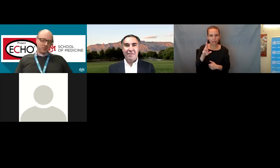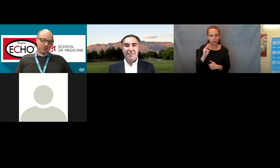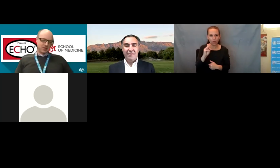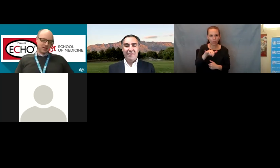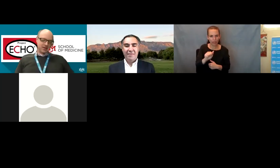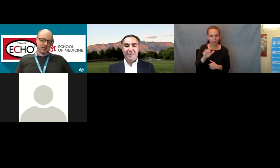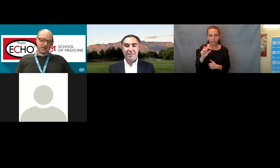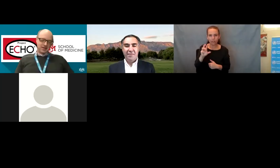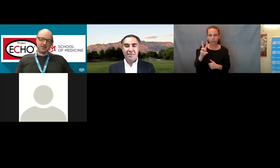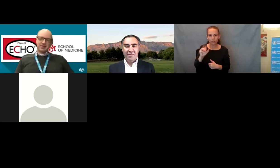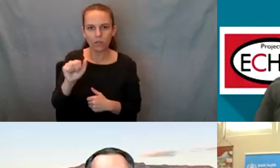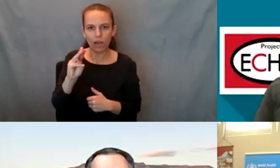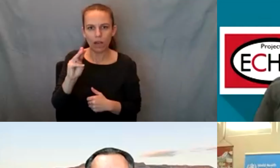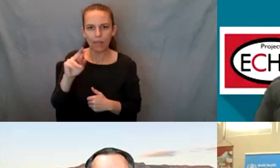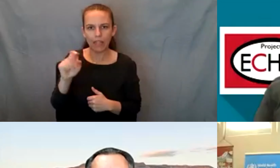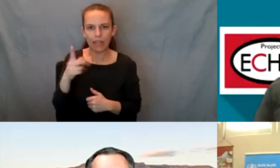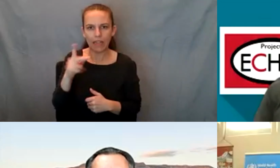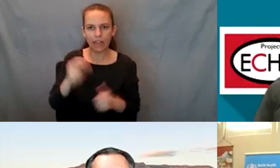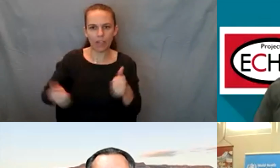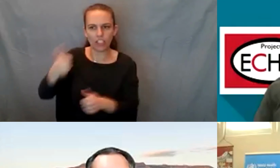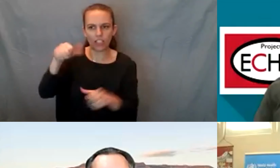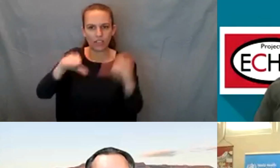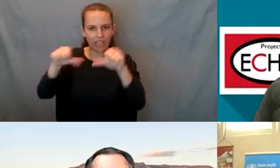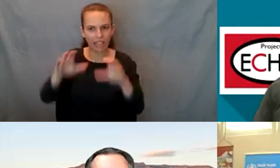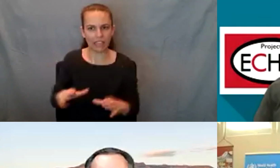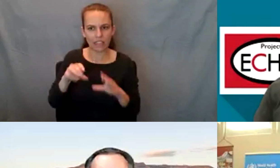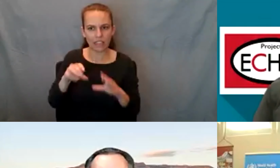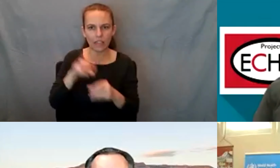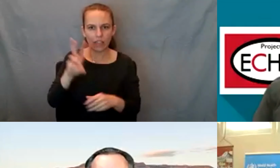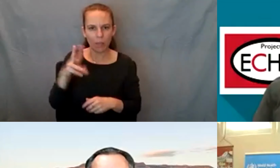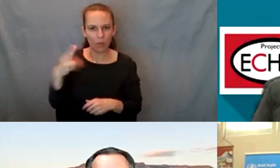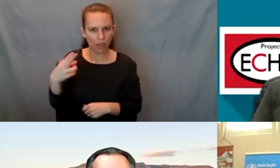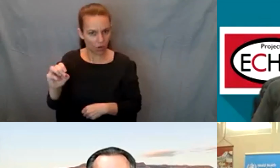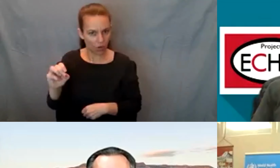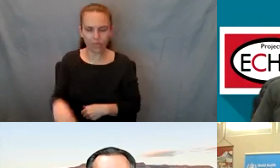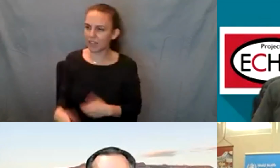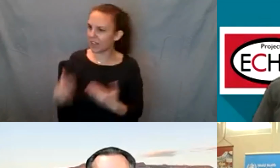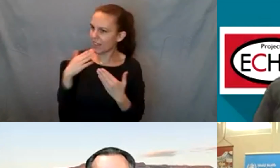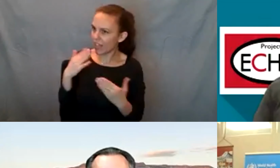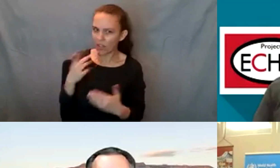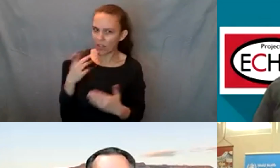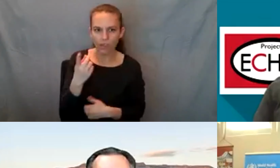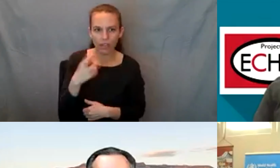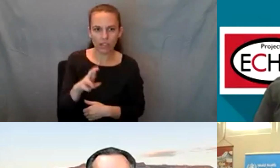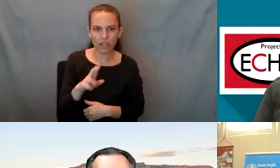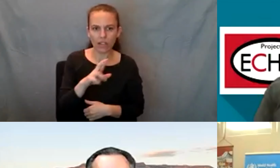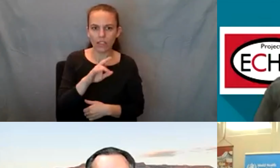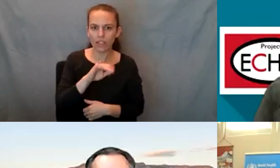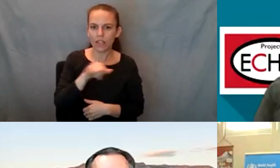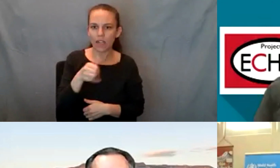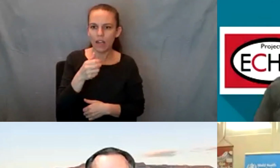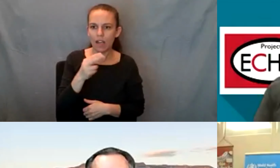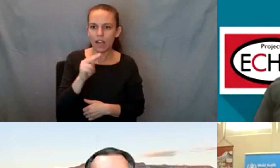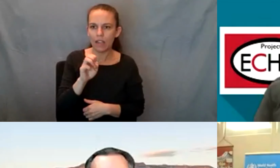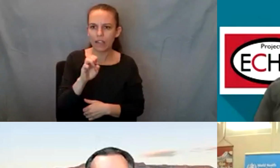the World Health Organization. Thank you, Dr. Swaminathan. How about Dr. Hanal Restrepo?